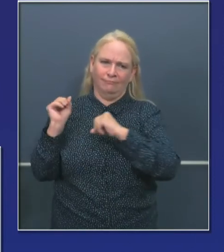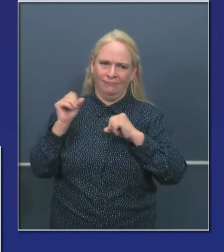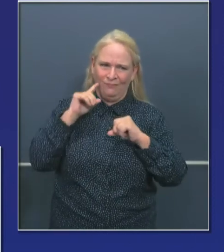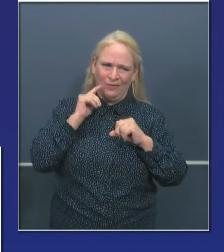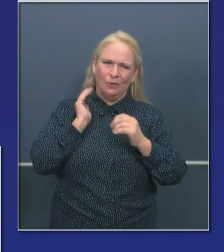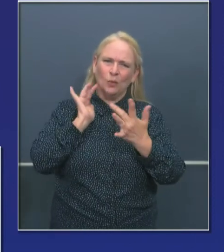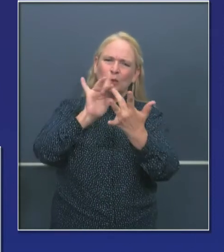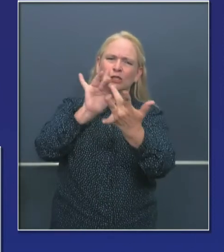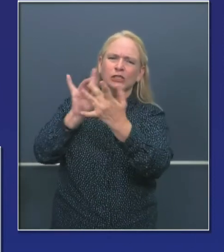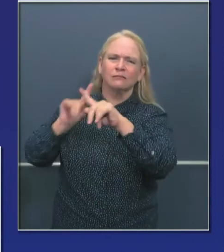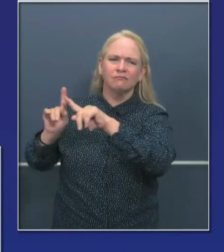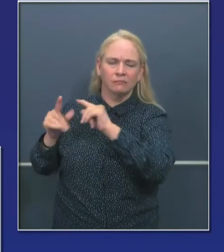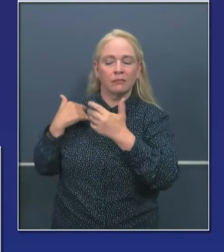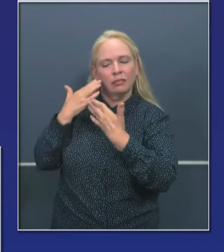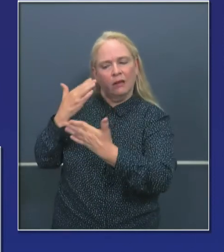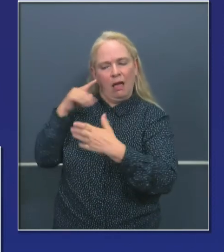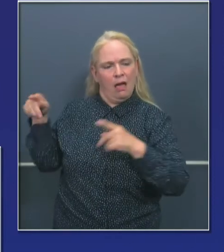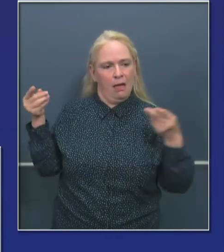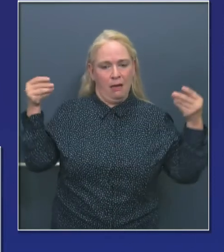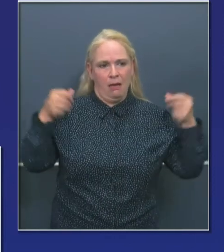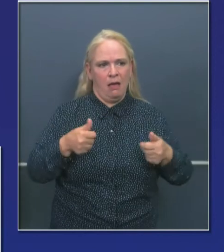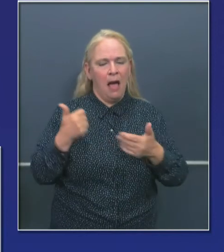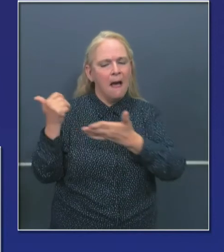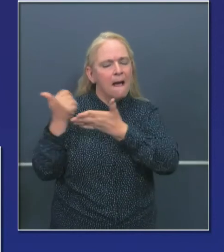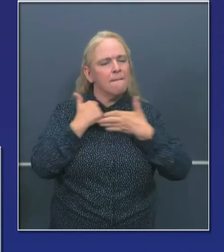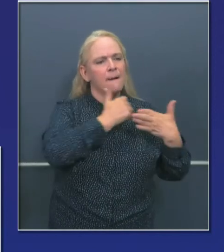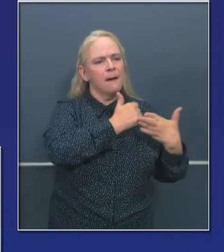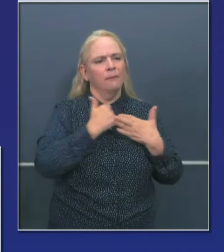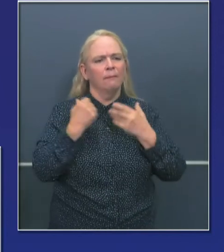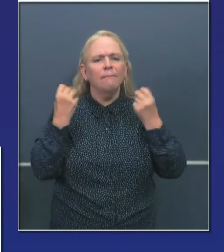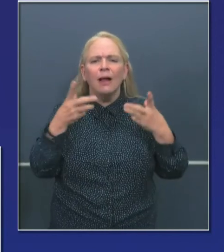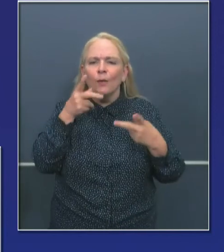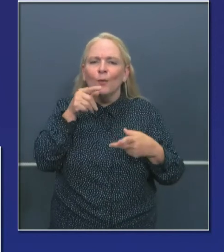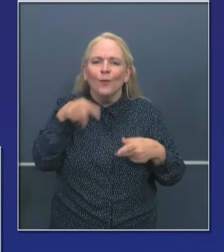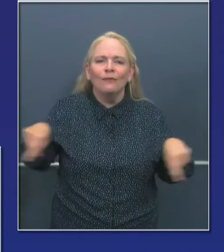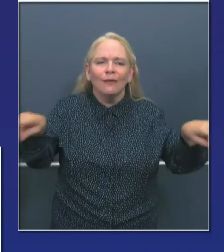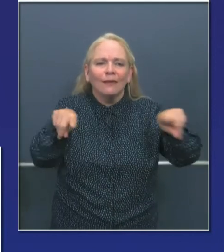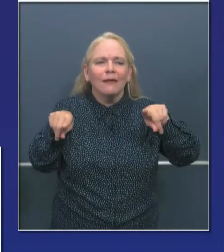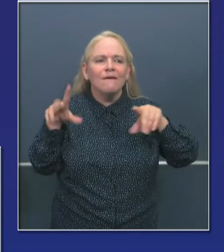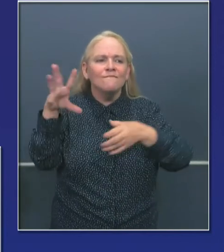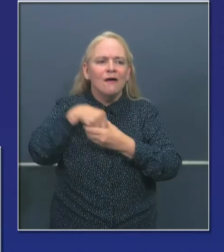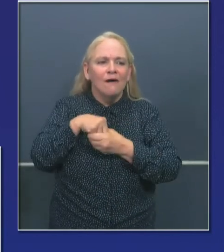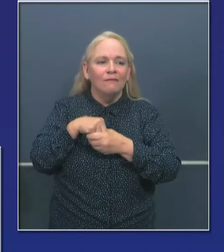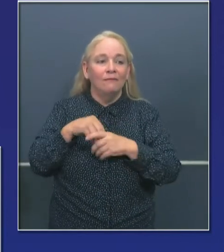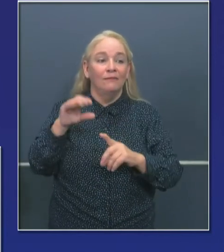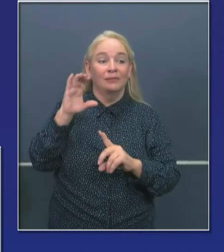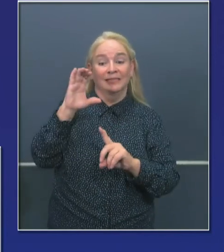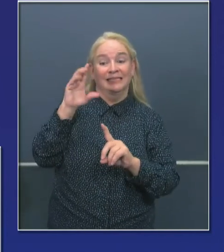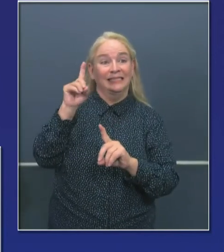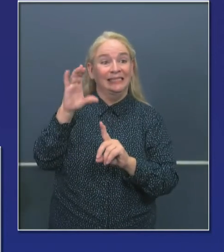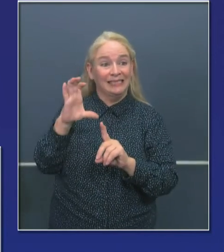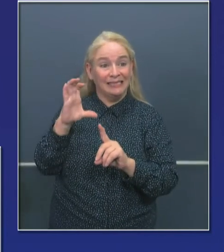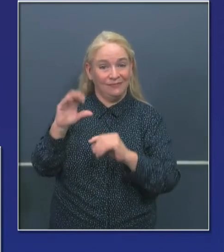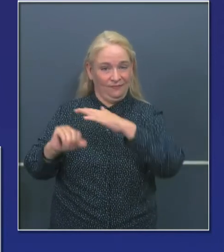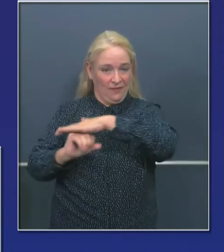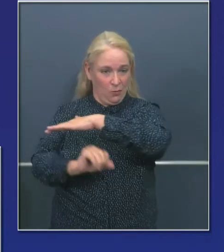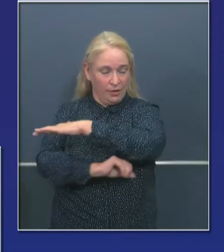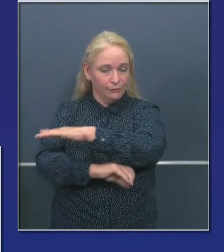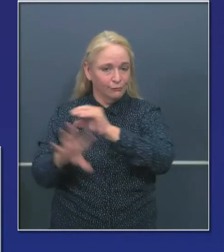express gratitude, and I want to express appreciation, particularly to the CDC Foundation, the Sierra